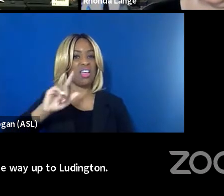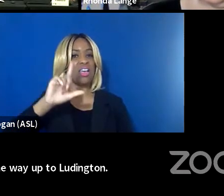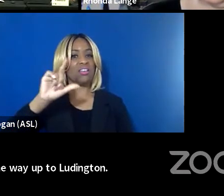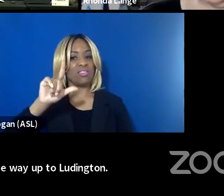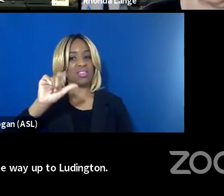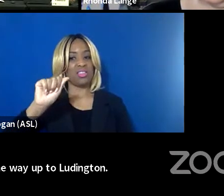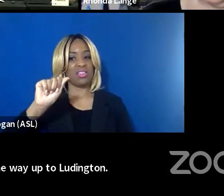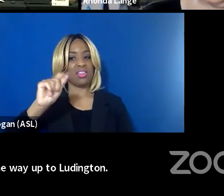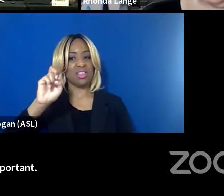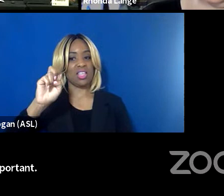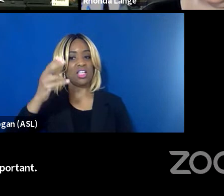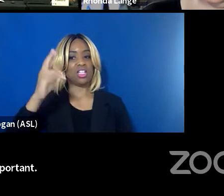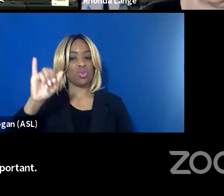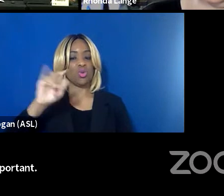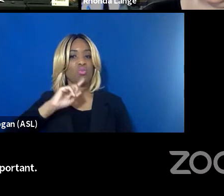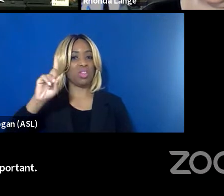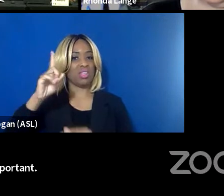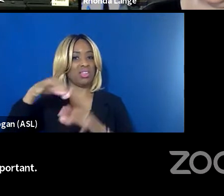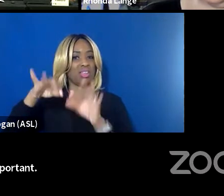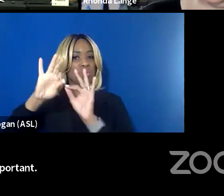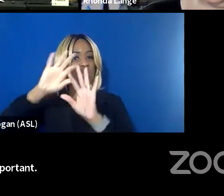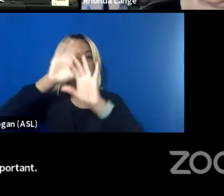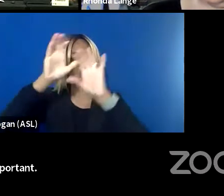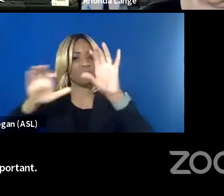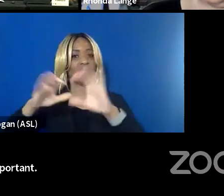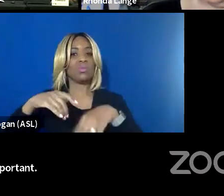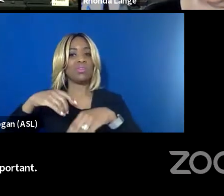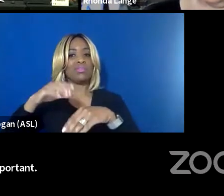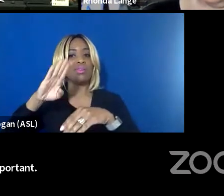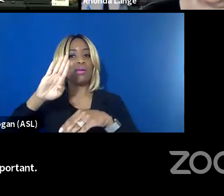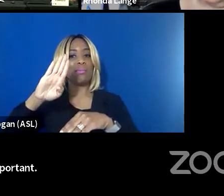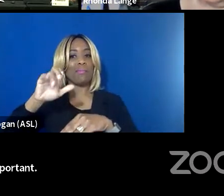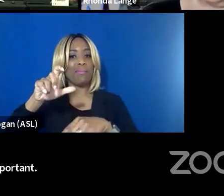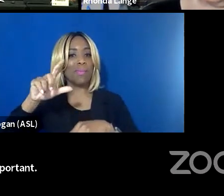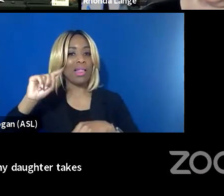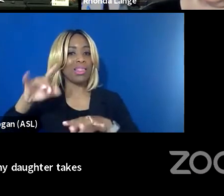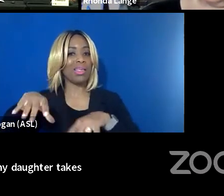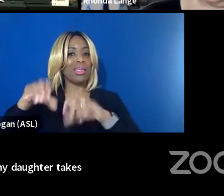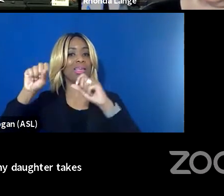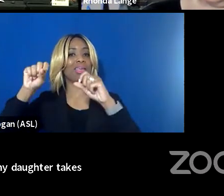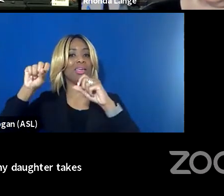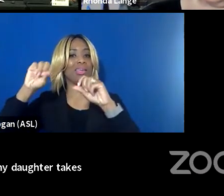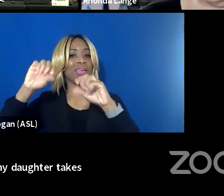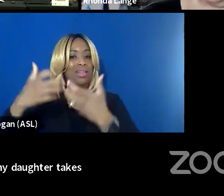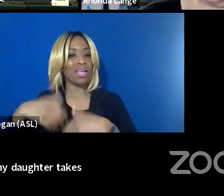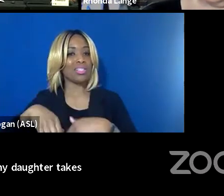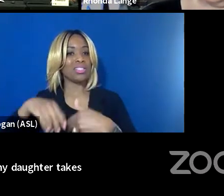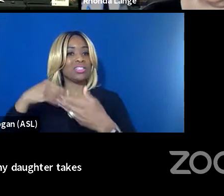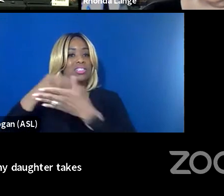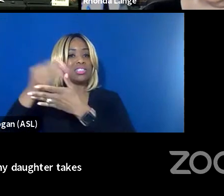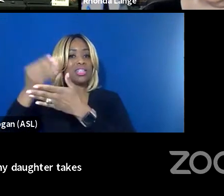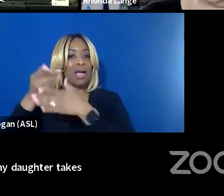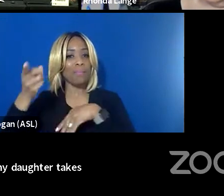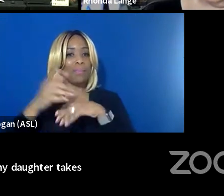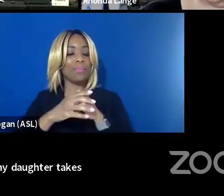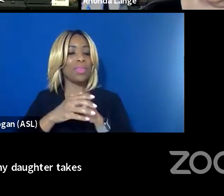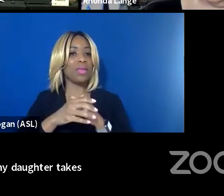My daughter takes ballet in Ludington. We shop and we frequent businesses all the way from Muskegon to Ludington. These people are